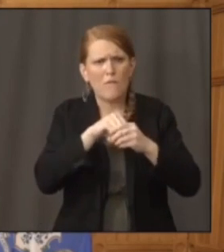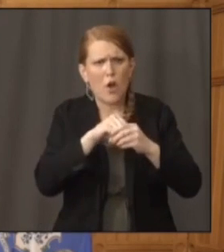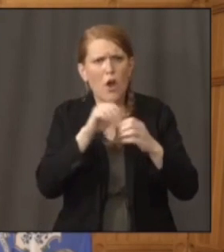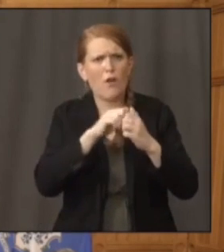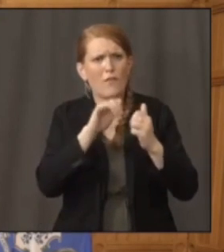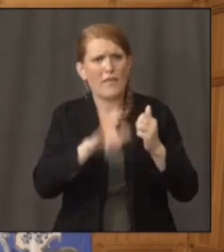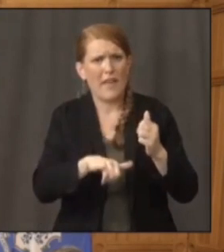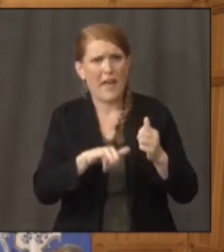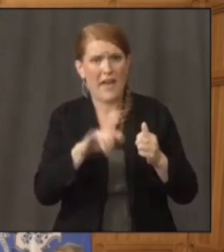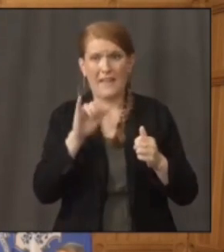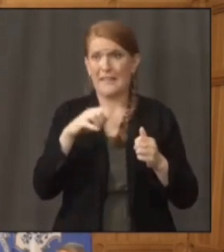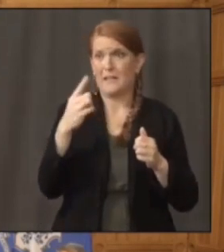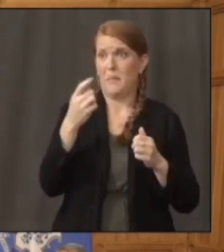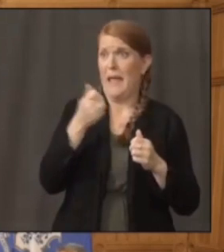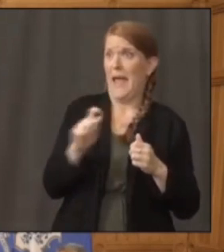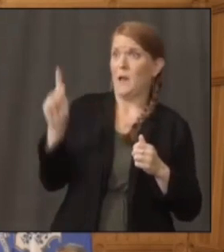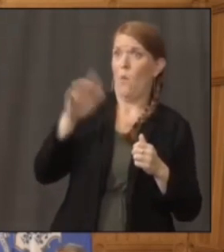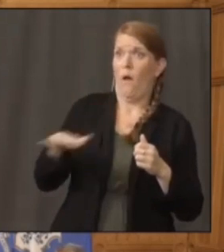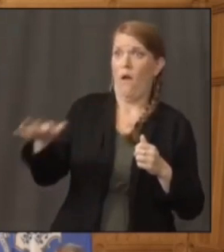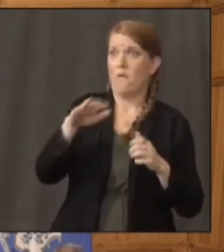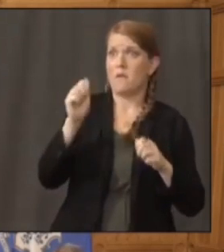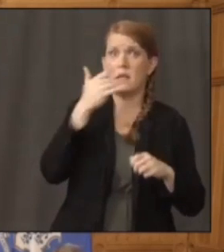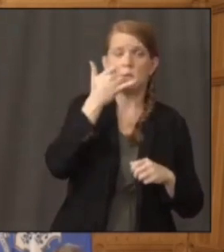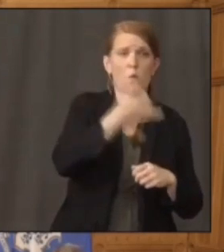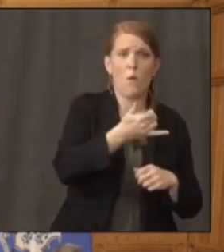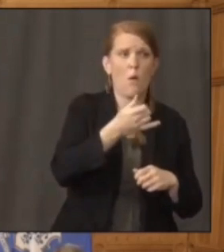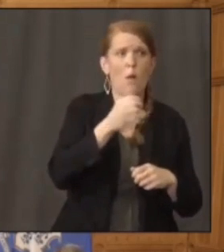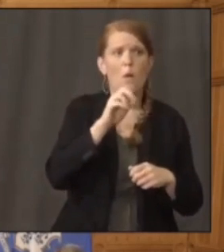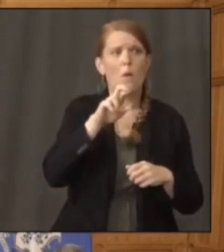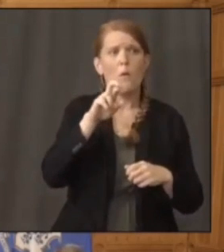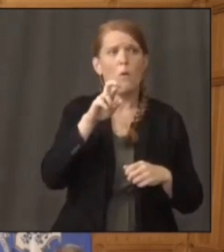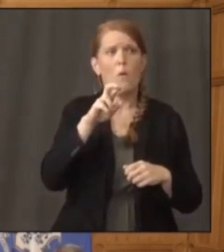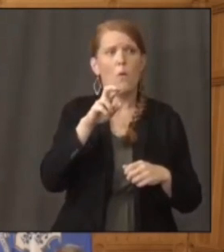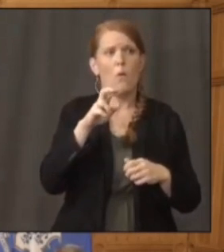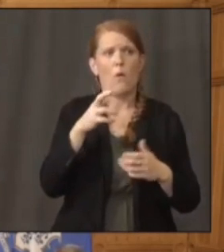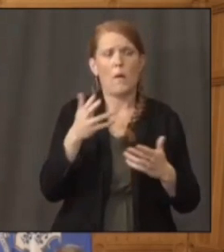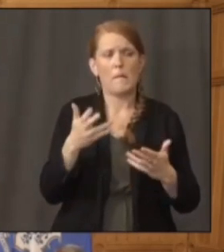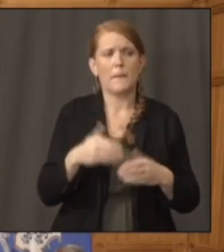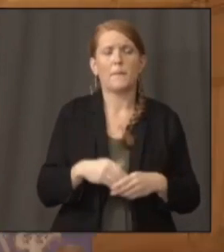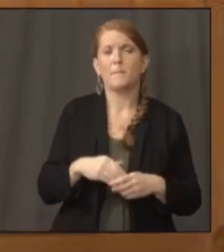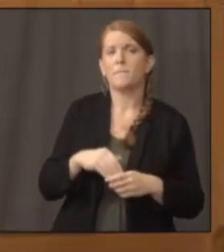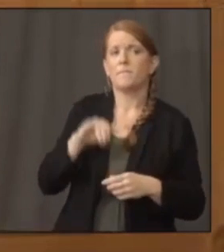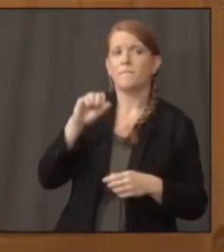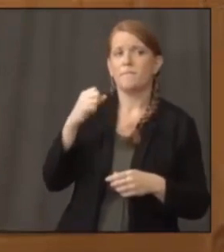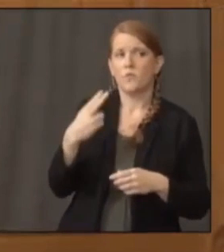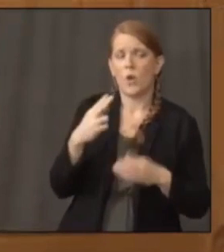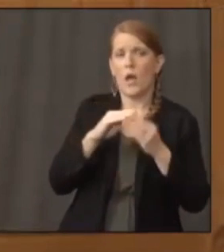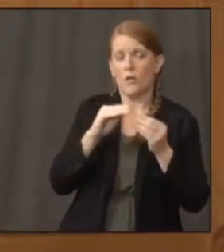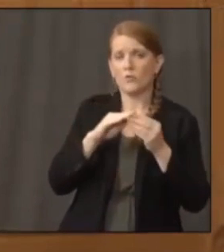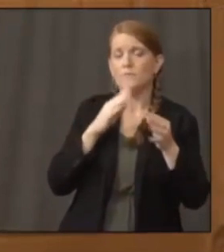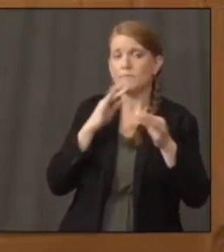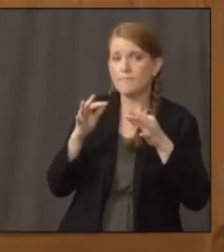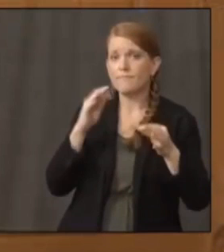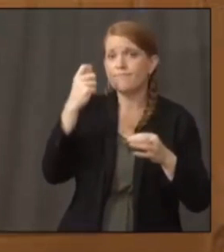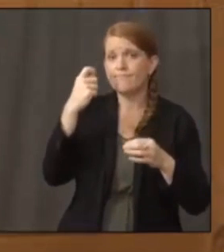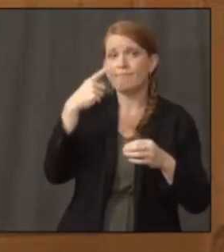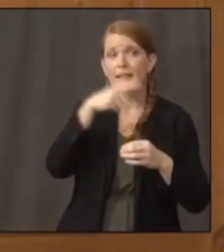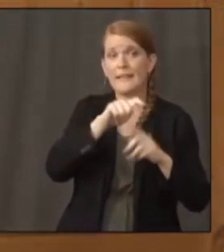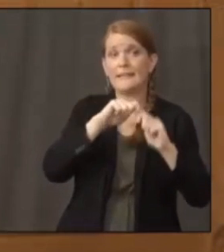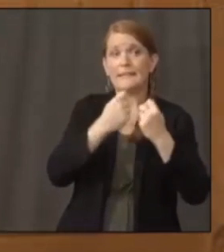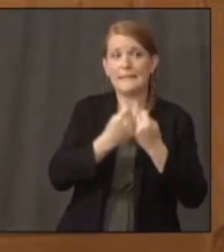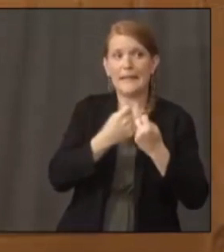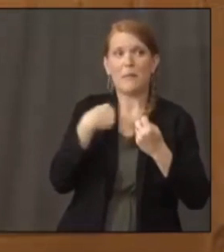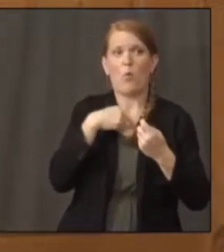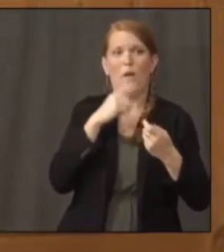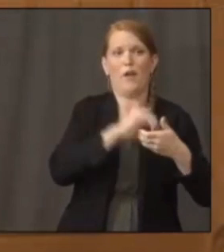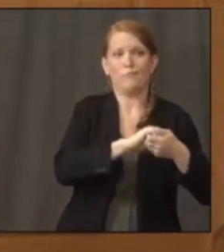public can call in, or is this something that the state will disperse? Sure. This is in partnership with the local